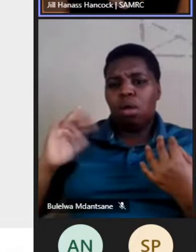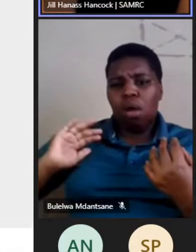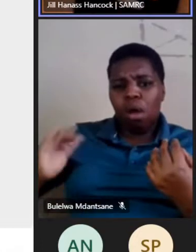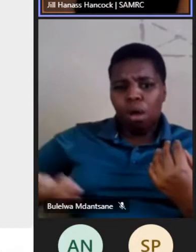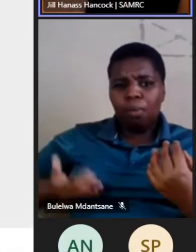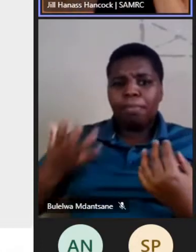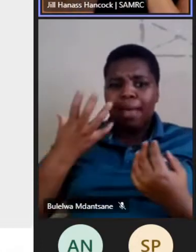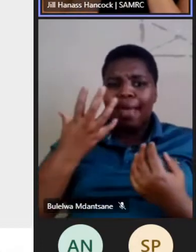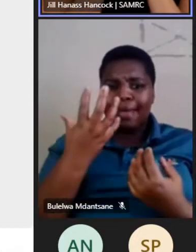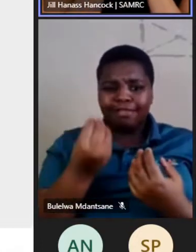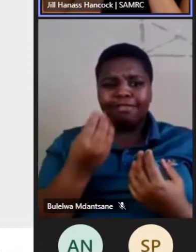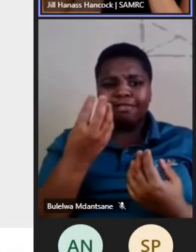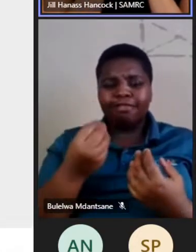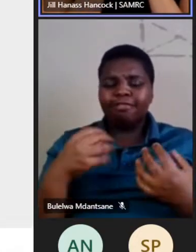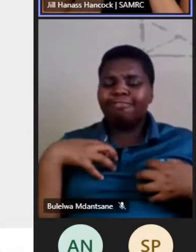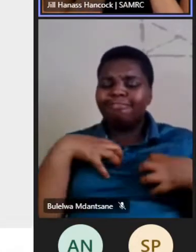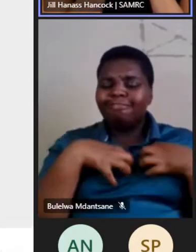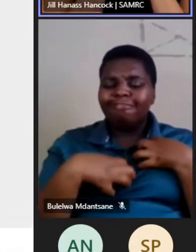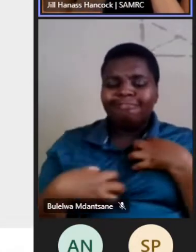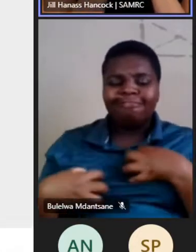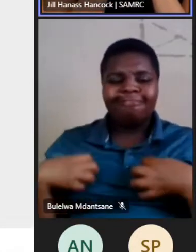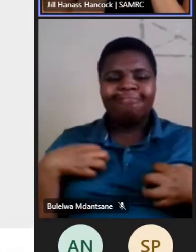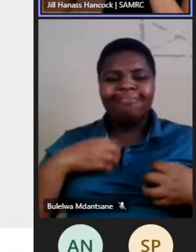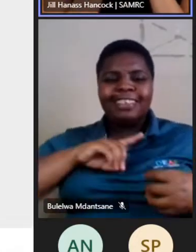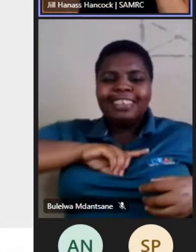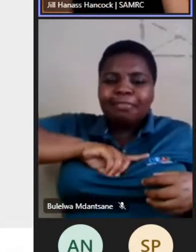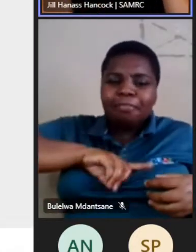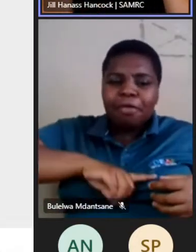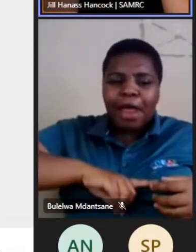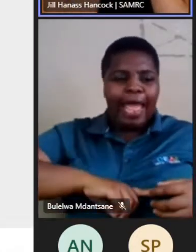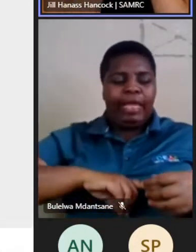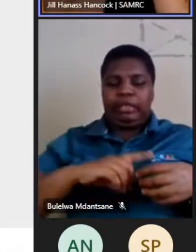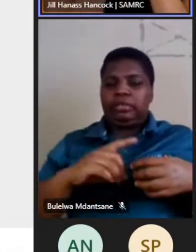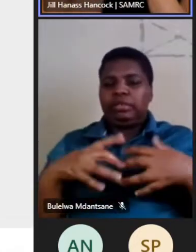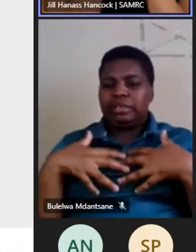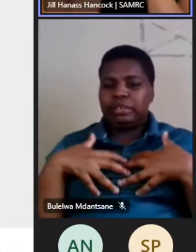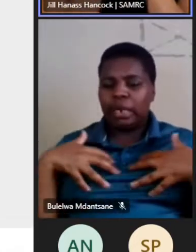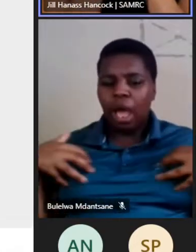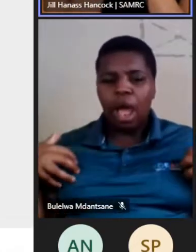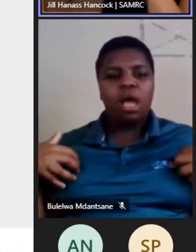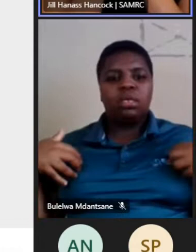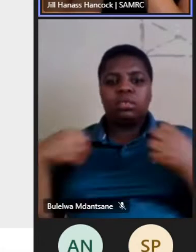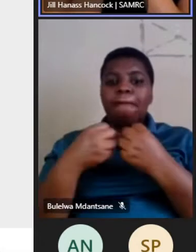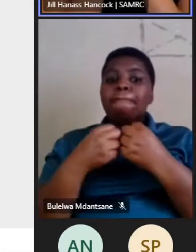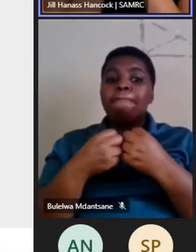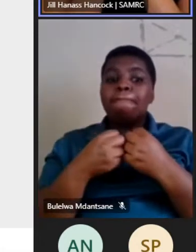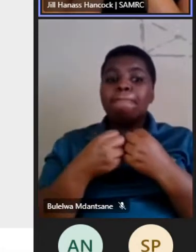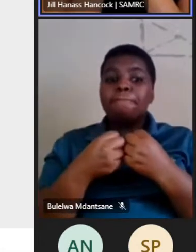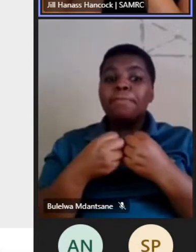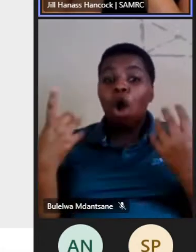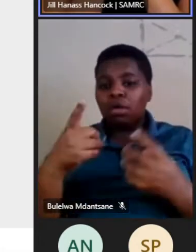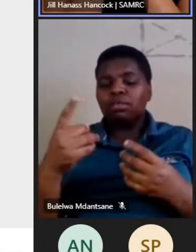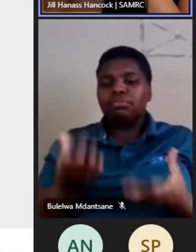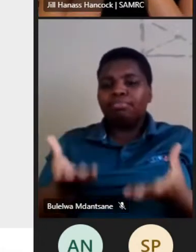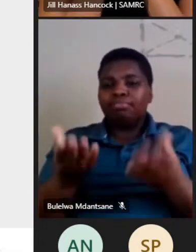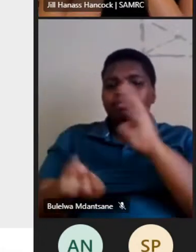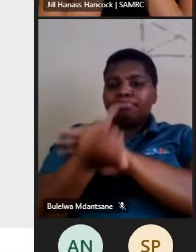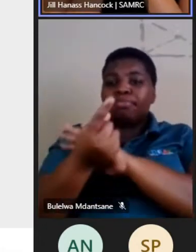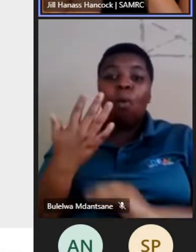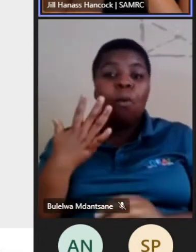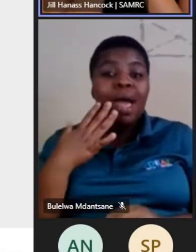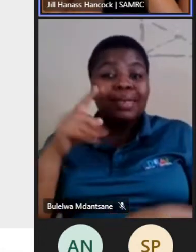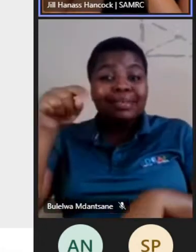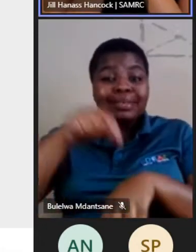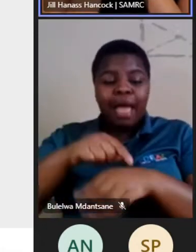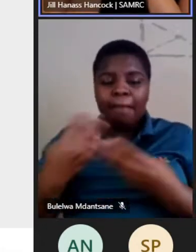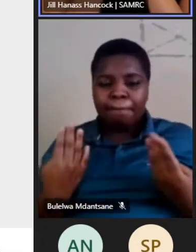that there were more mixed emotions with those without disabilities, and that most of them scored on the CESTI-10 with depressive symptoms.